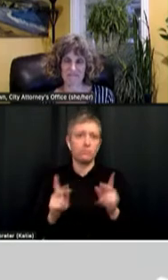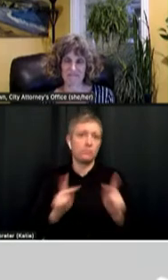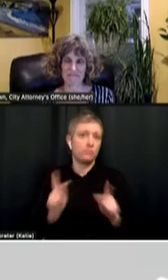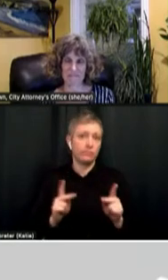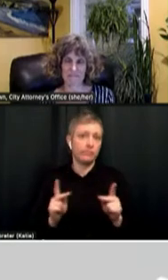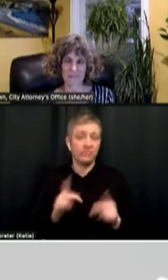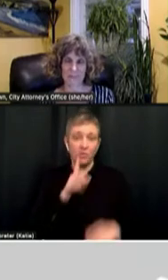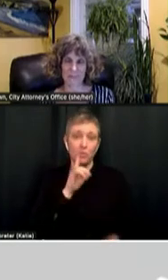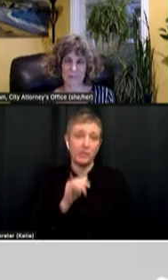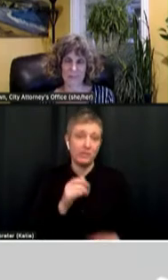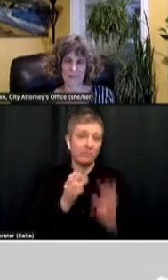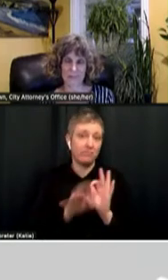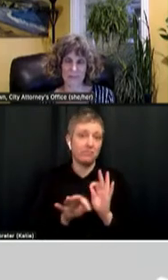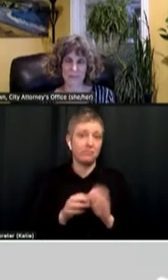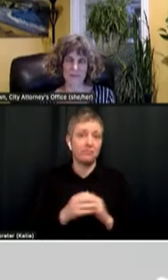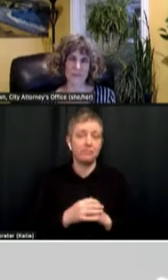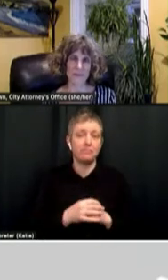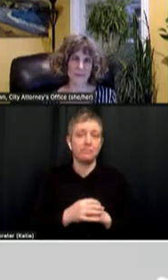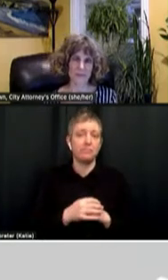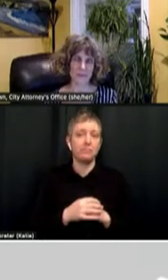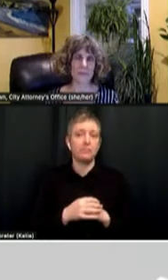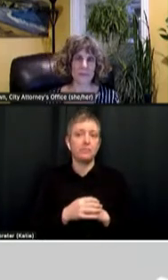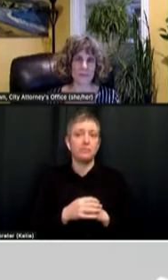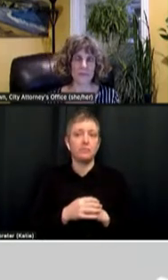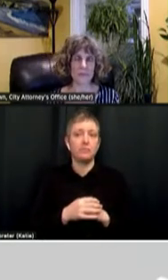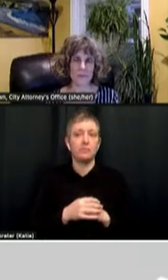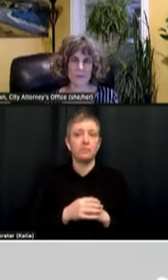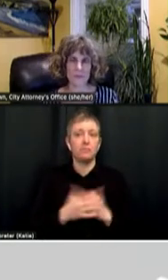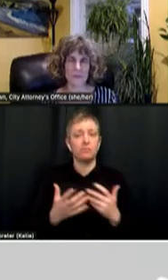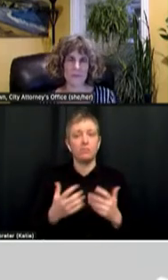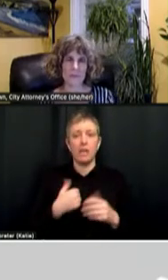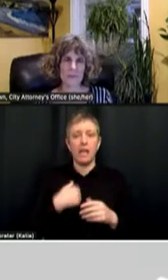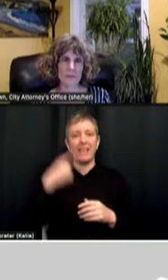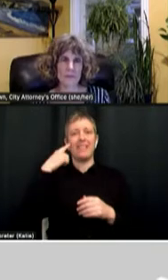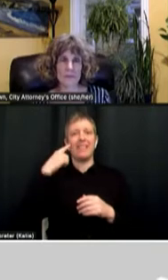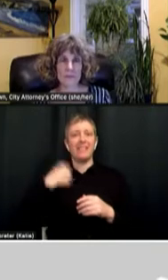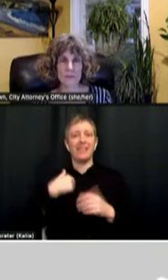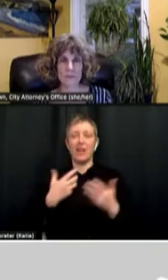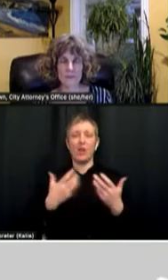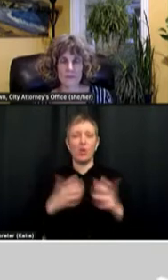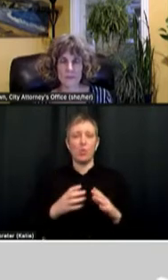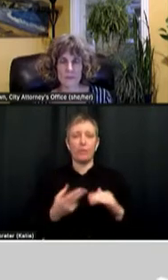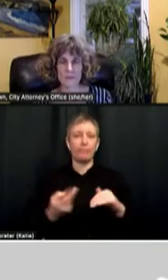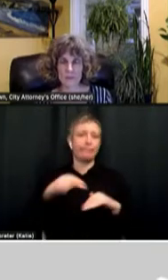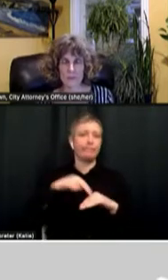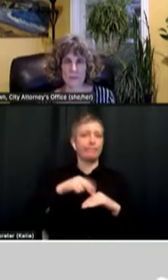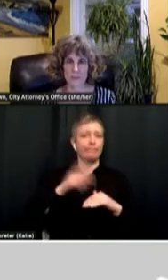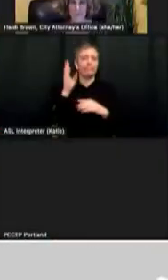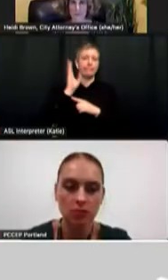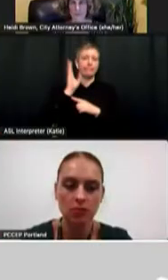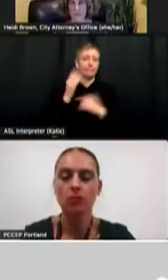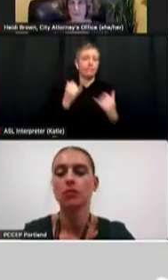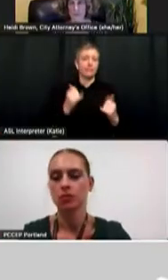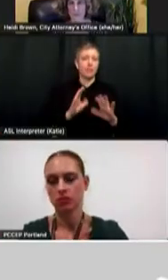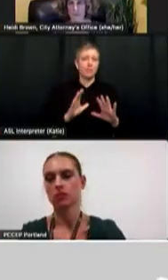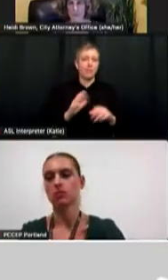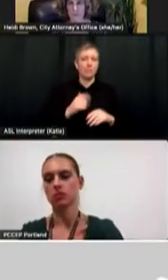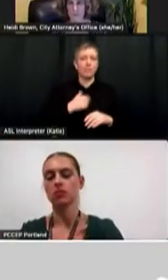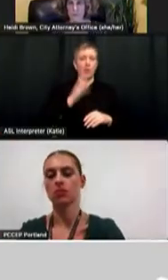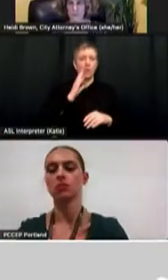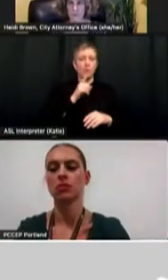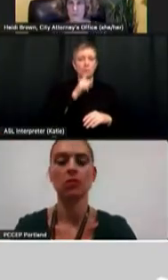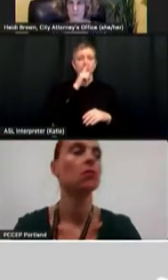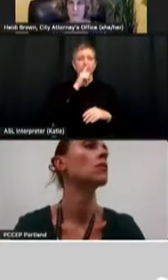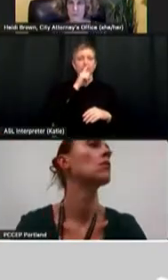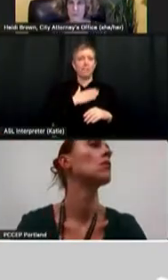And I think I don't want to go into my box just for time's sake. I'm going to hold my opinion here because I'm